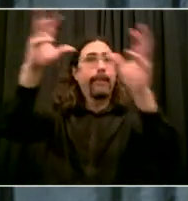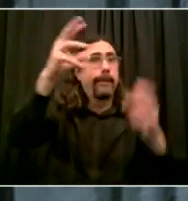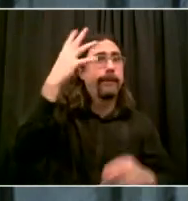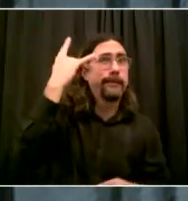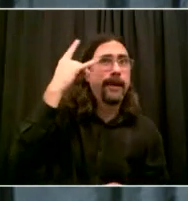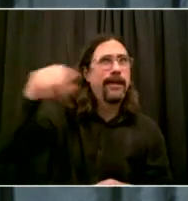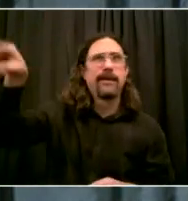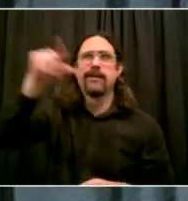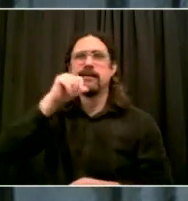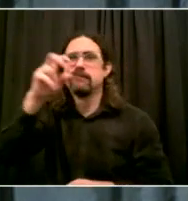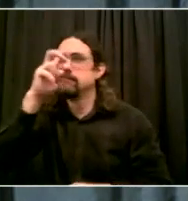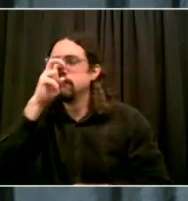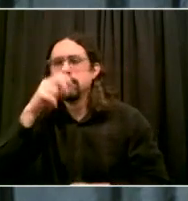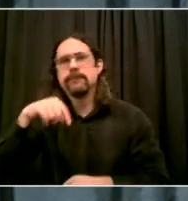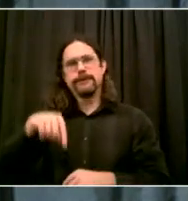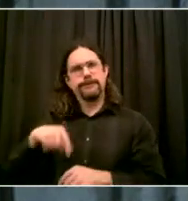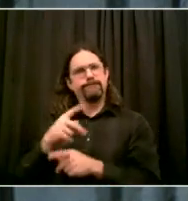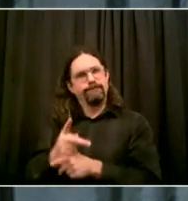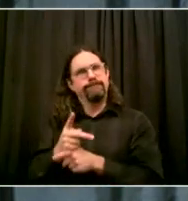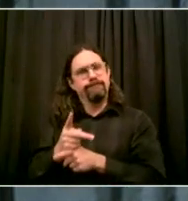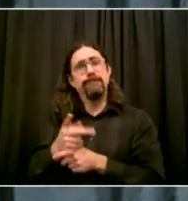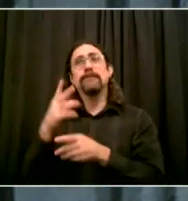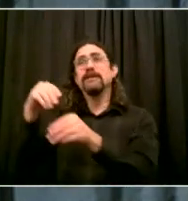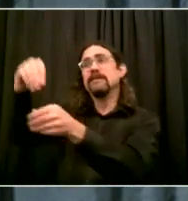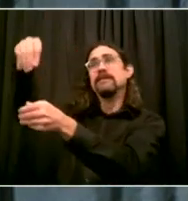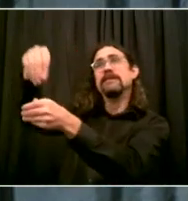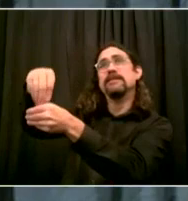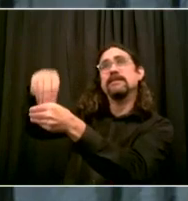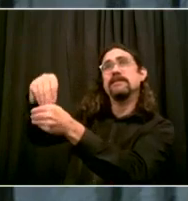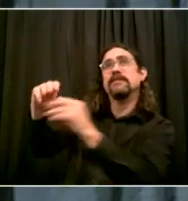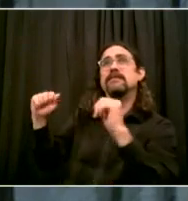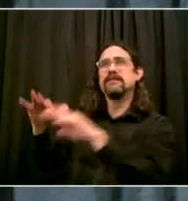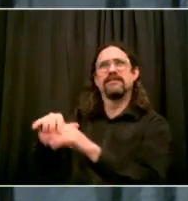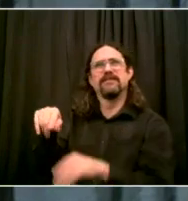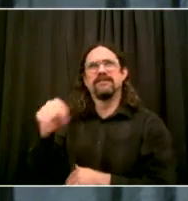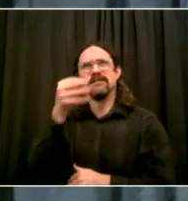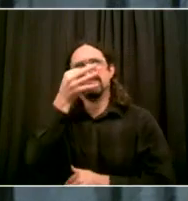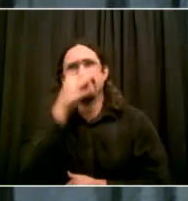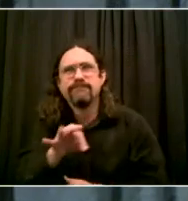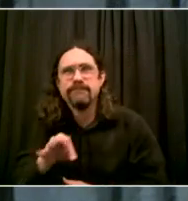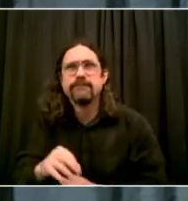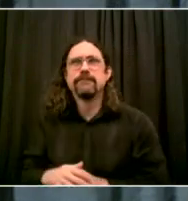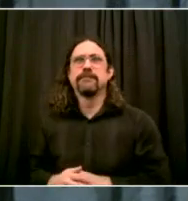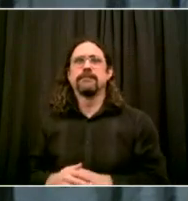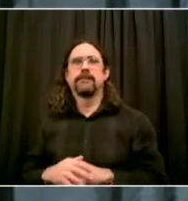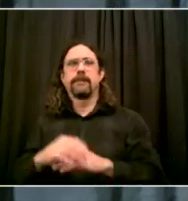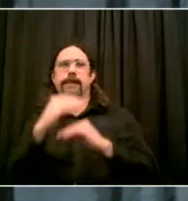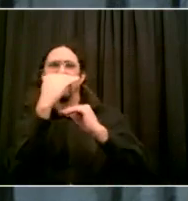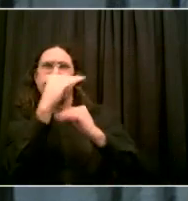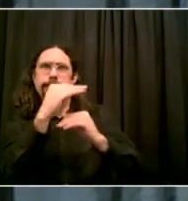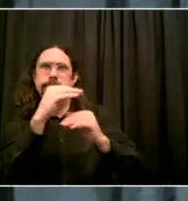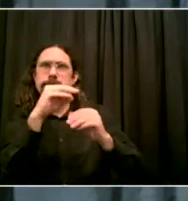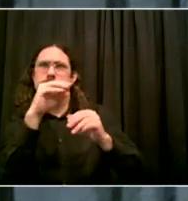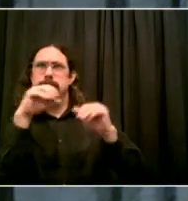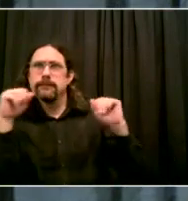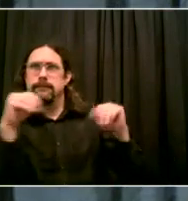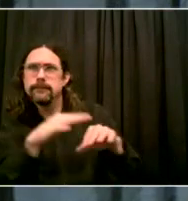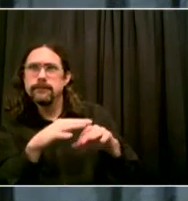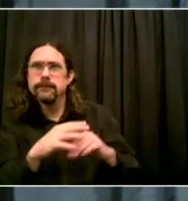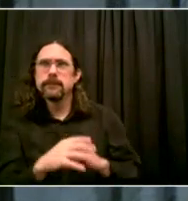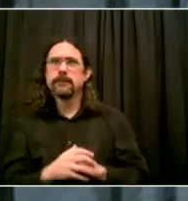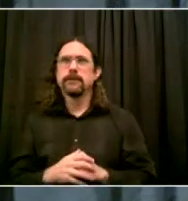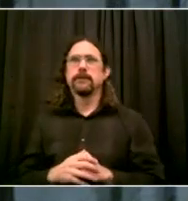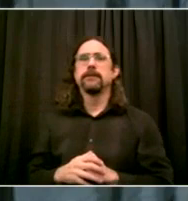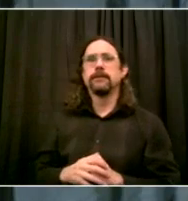travel. 5 to 10% we track back to specific gatherings or events. We have detailed information on every single case that we get that